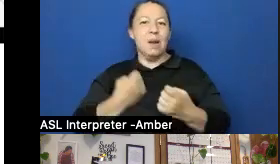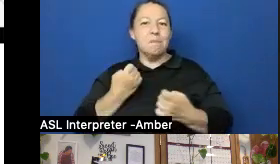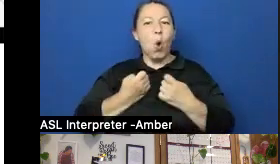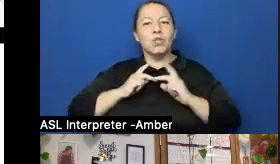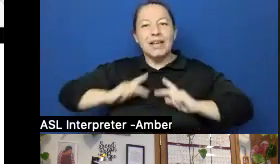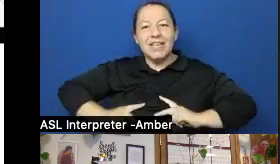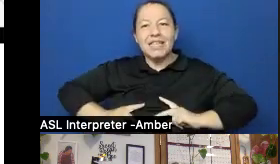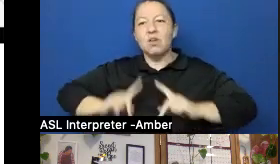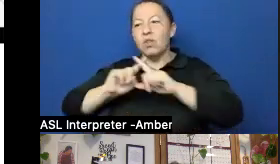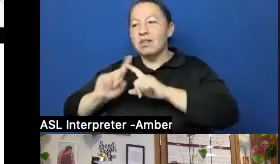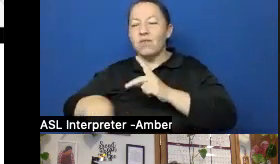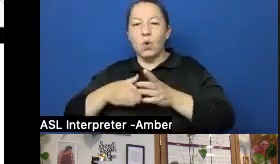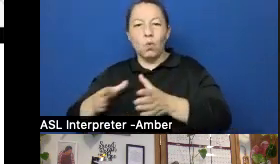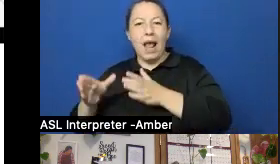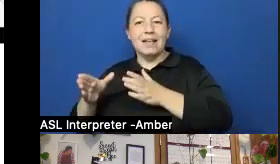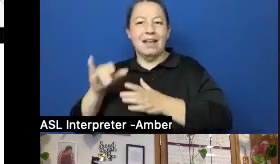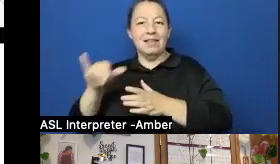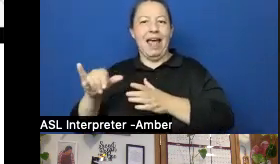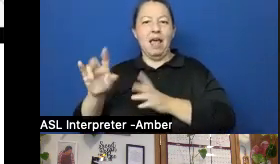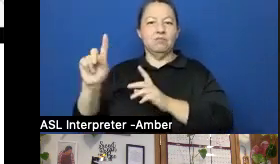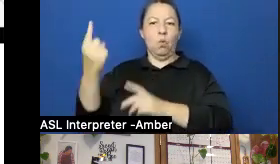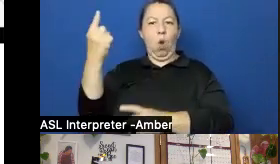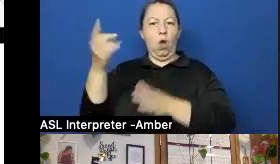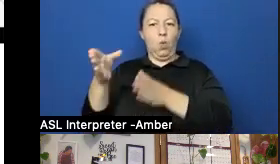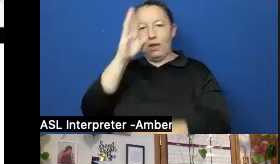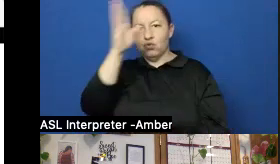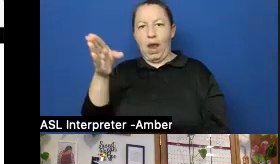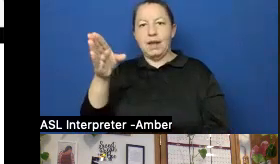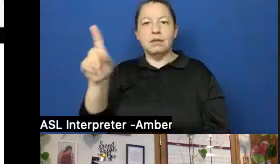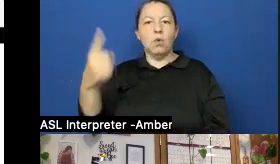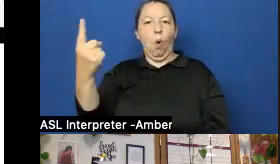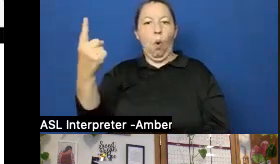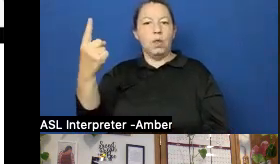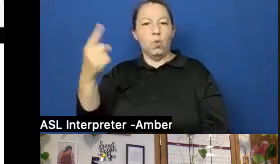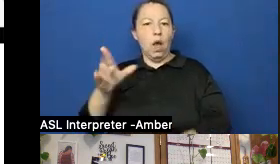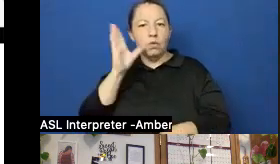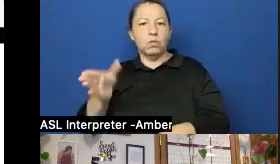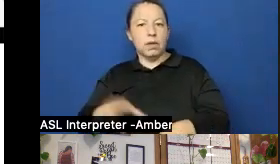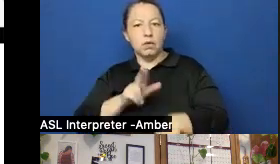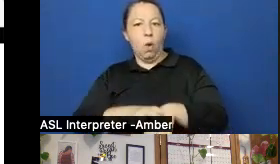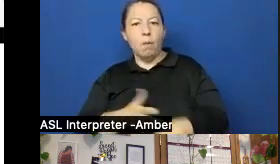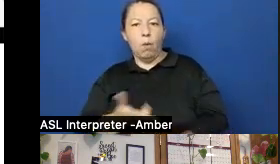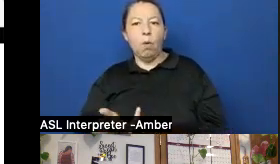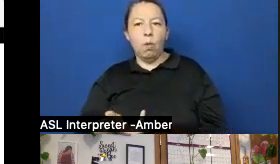different ways, that is the norm. And so what we're suggesting or offering here is that,